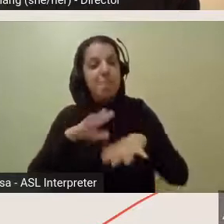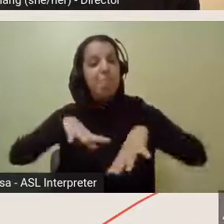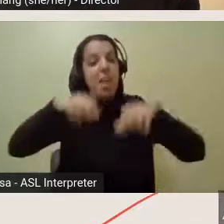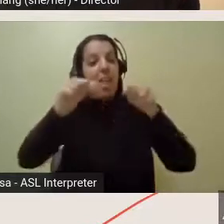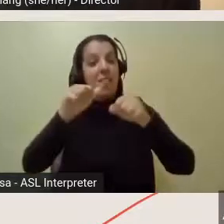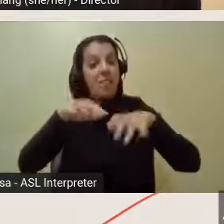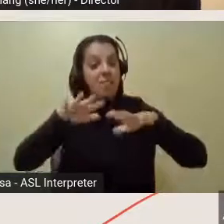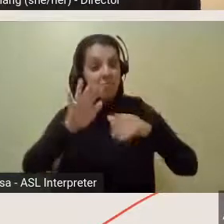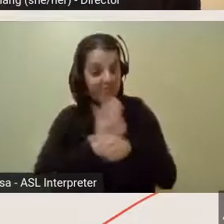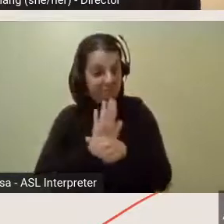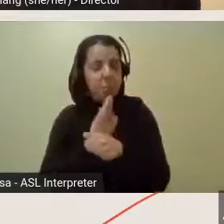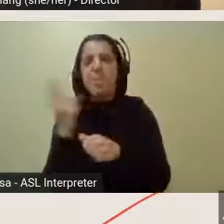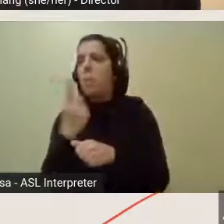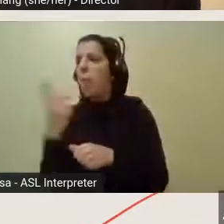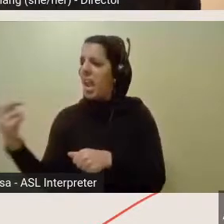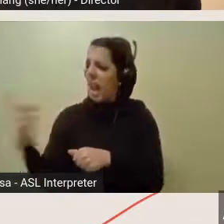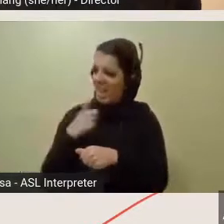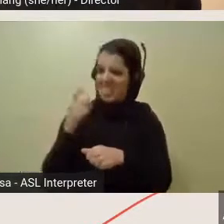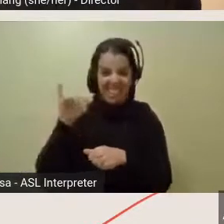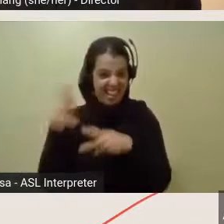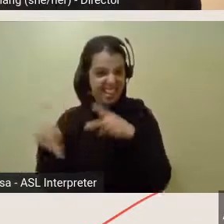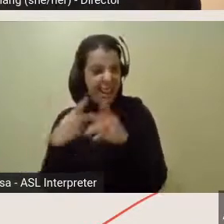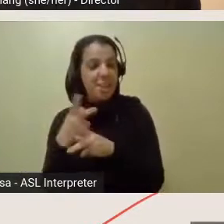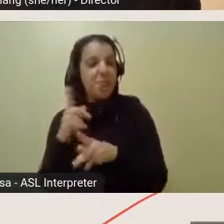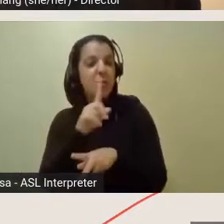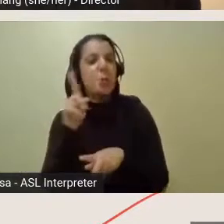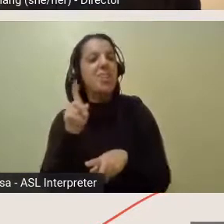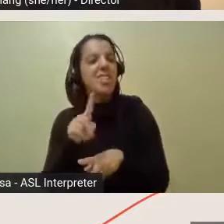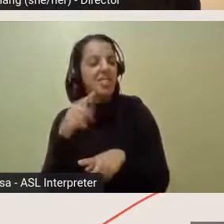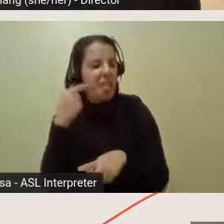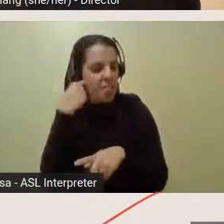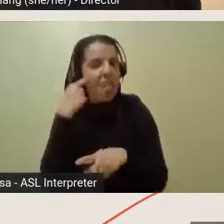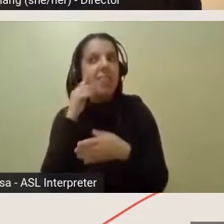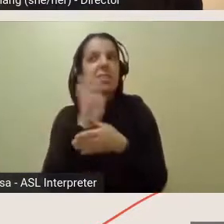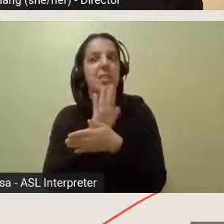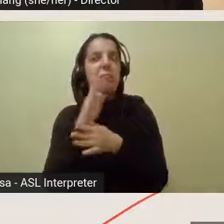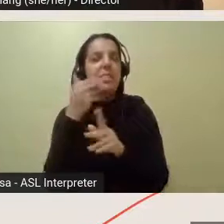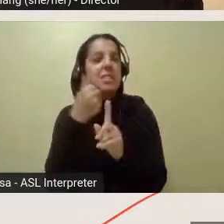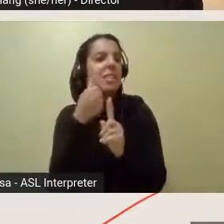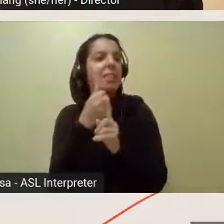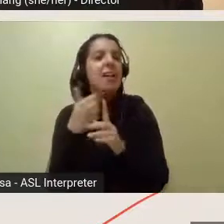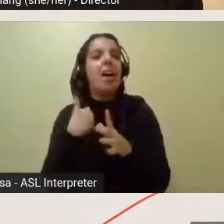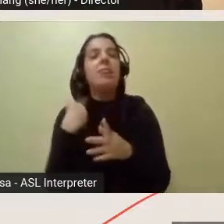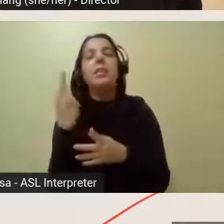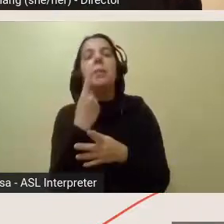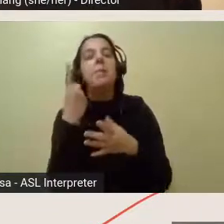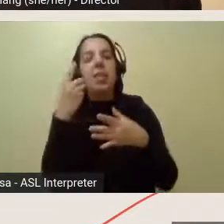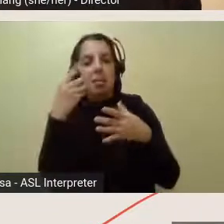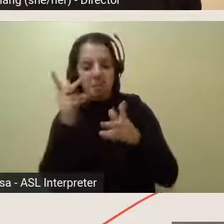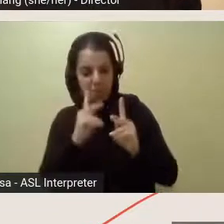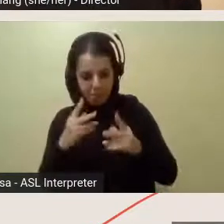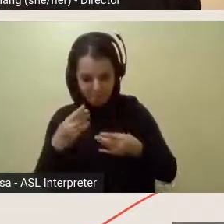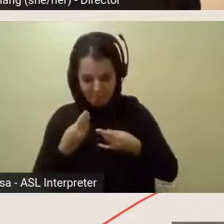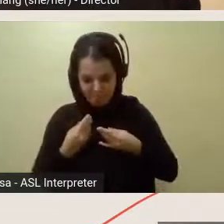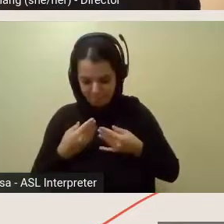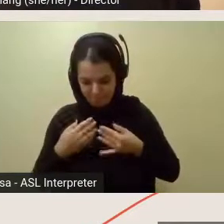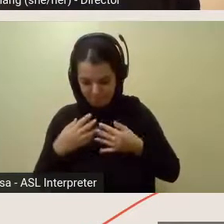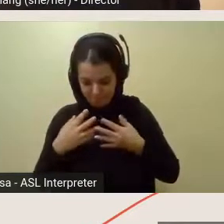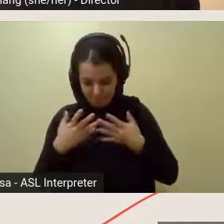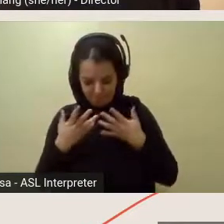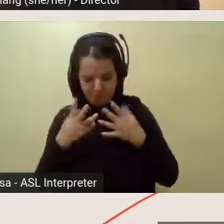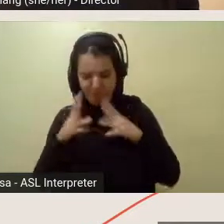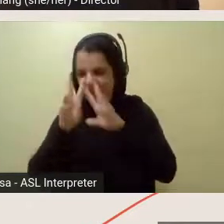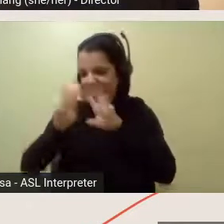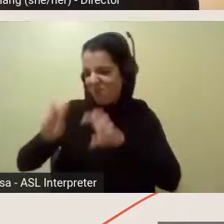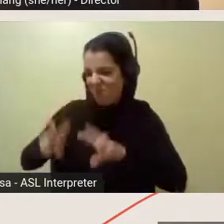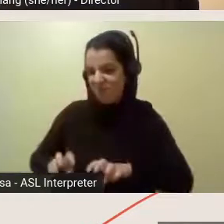And so I think there inherently is something in the film that that bubbles up that conversation. And that's basically what we wanted to do. We wanted to like